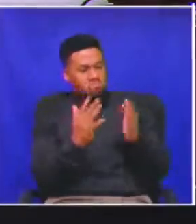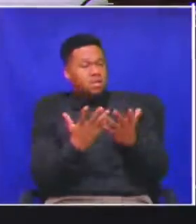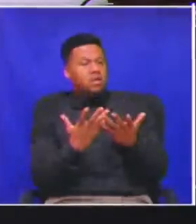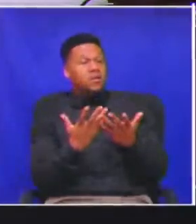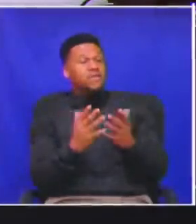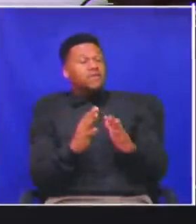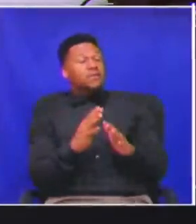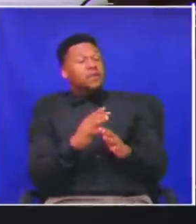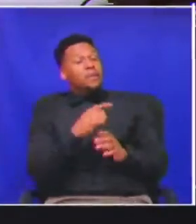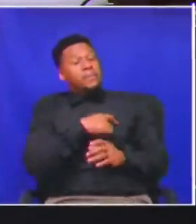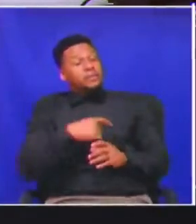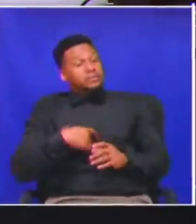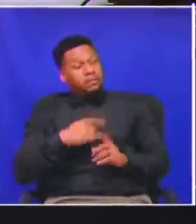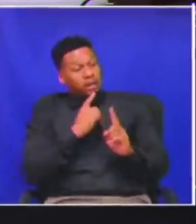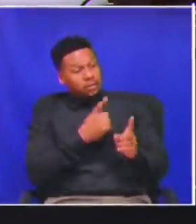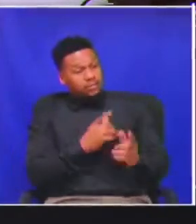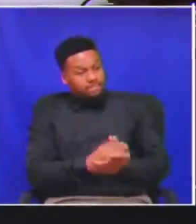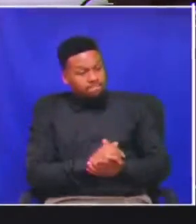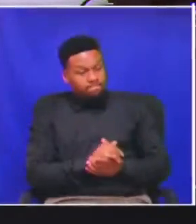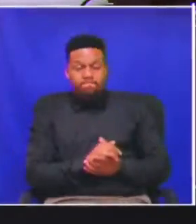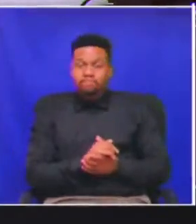Honorable Speaker,